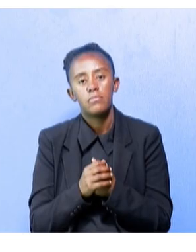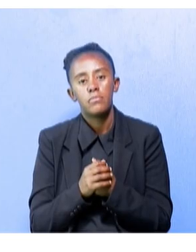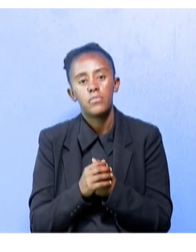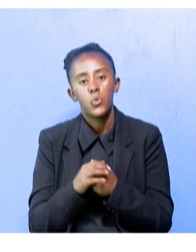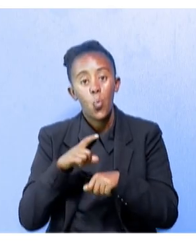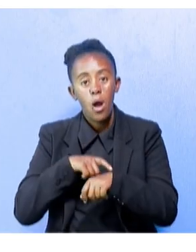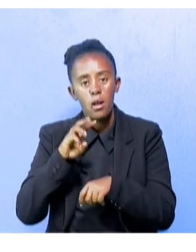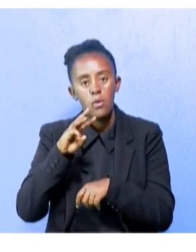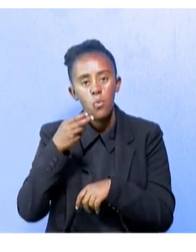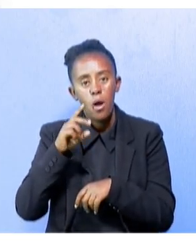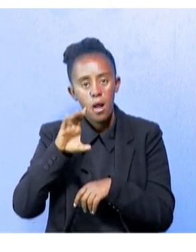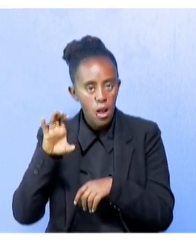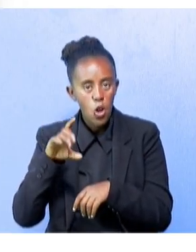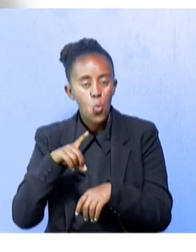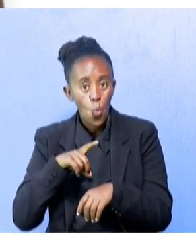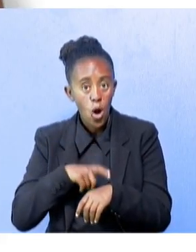While